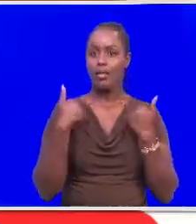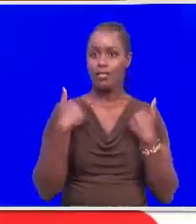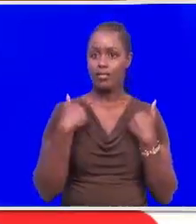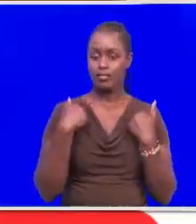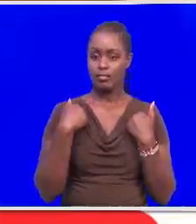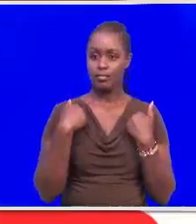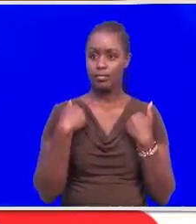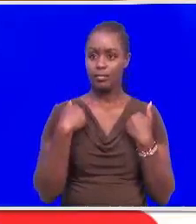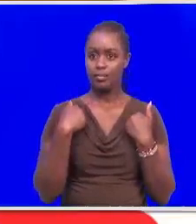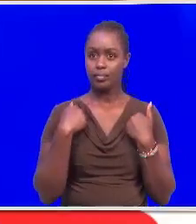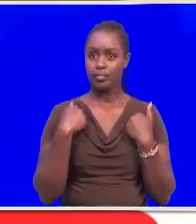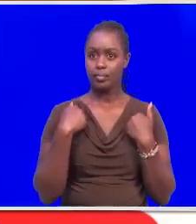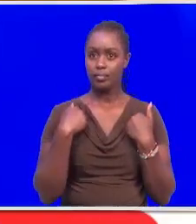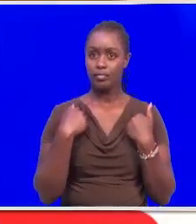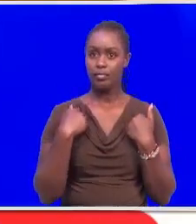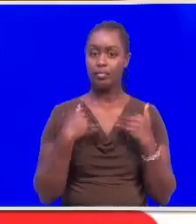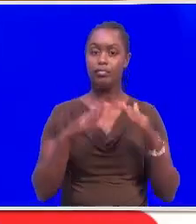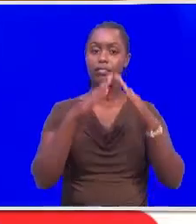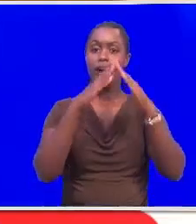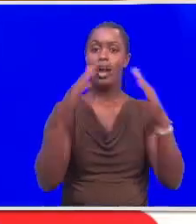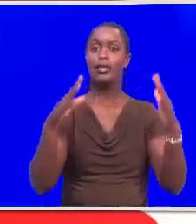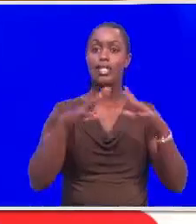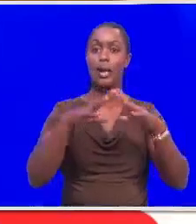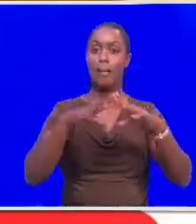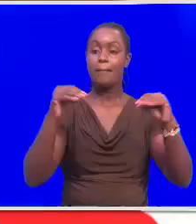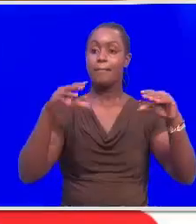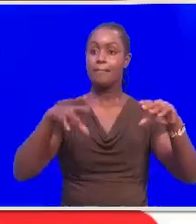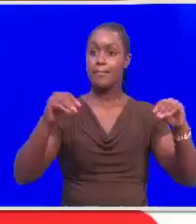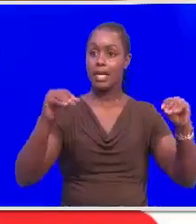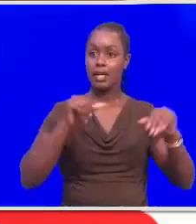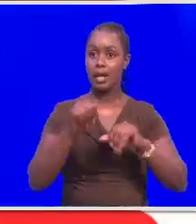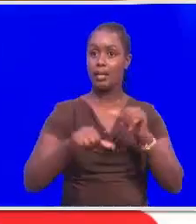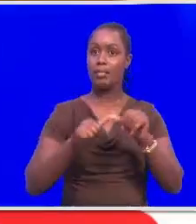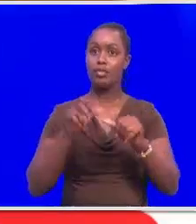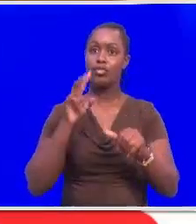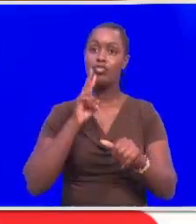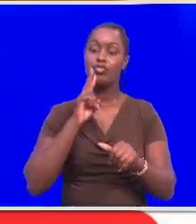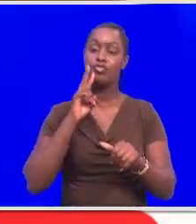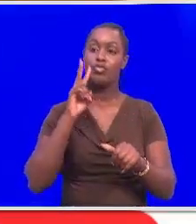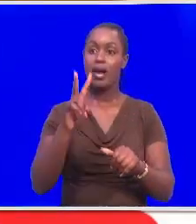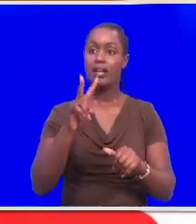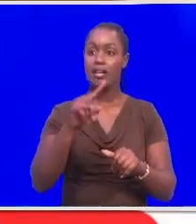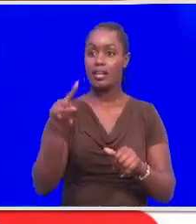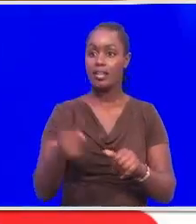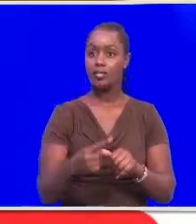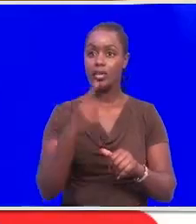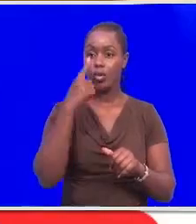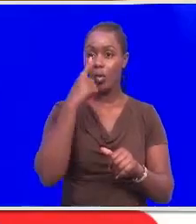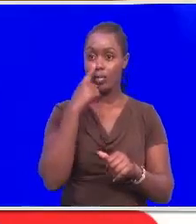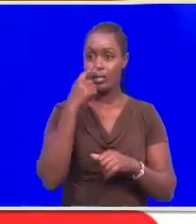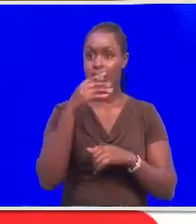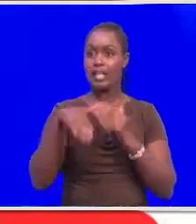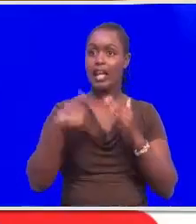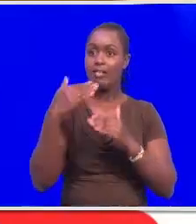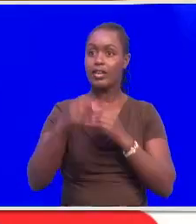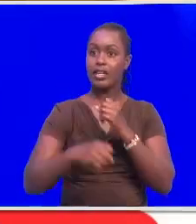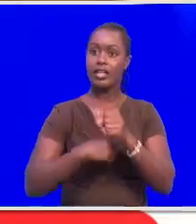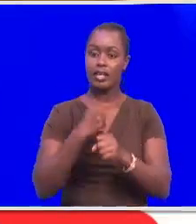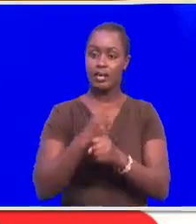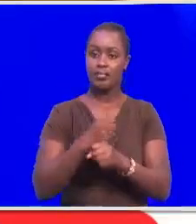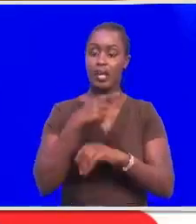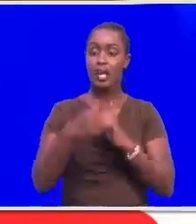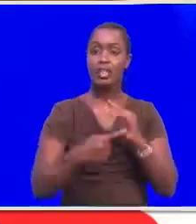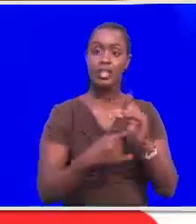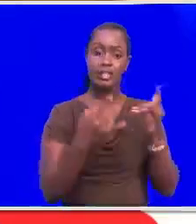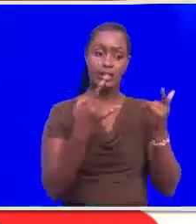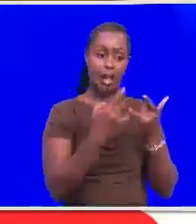in the housing market, a huge gap of over 200,000 homes a year. This gap can only be met